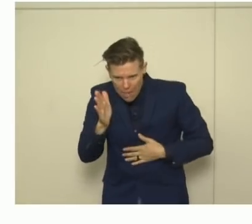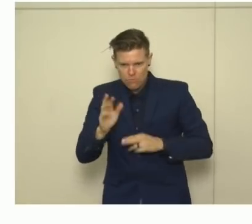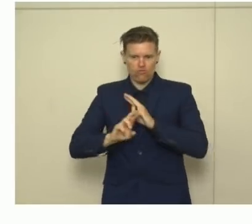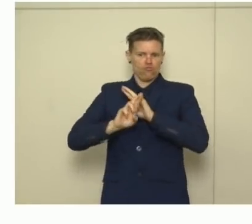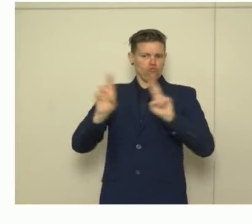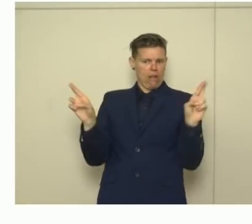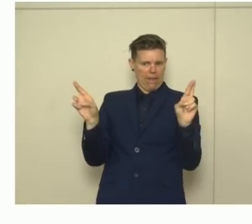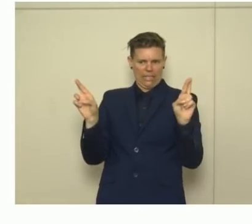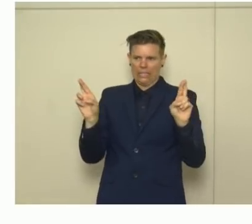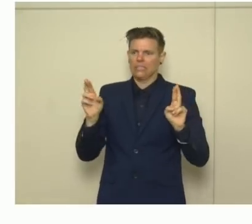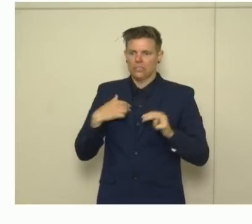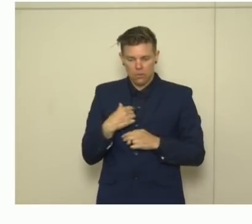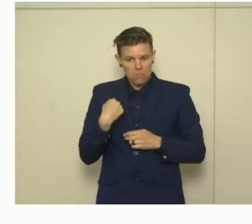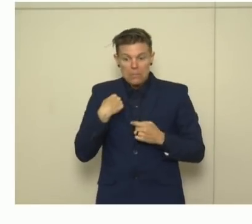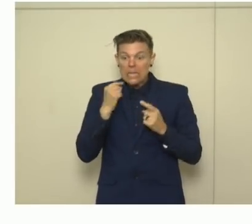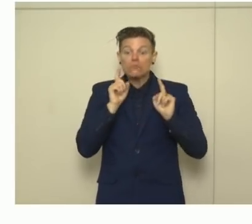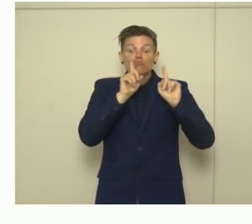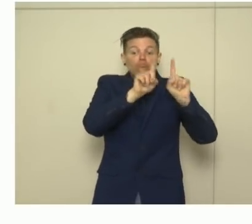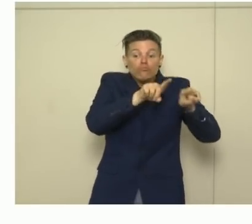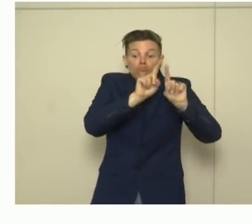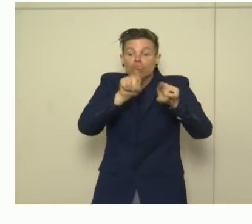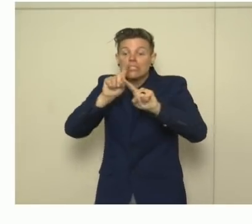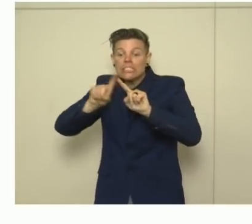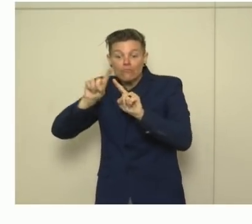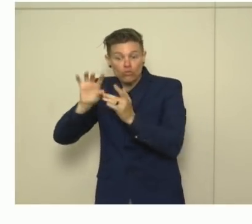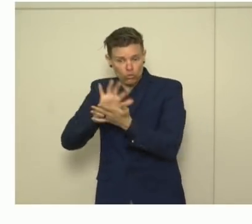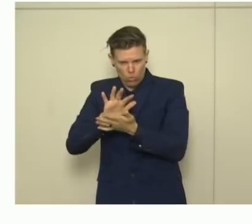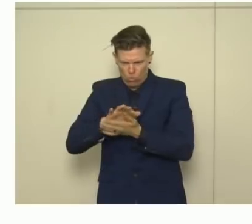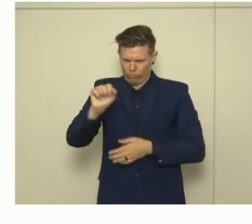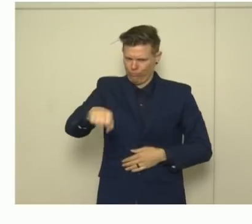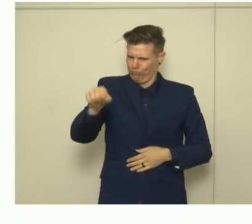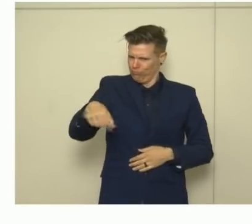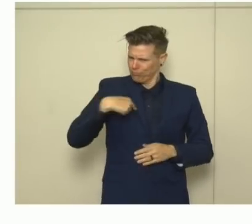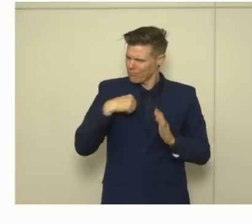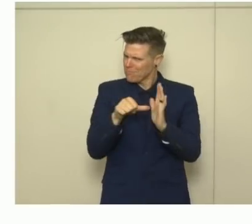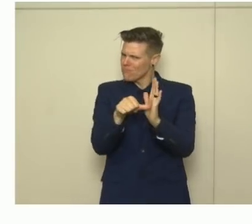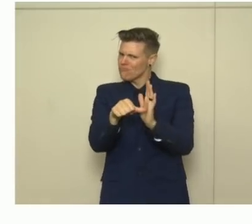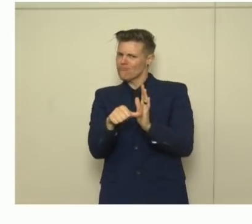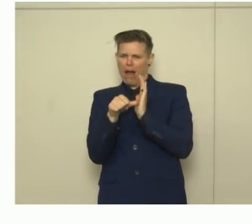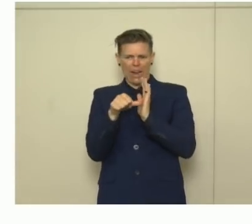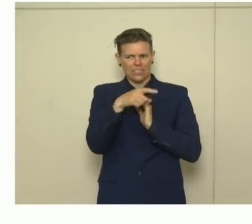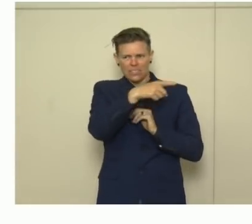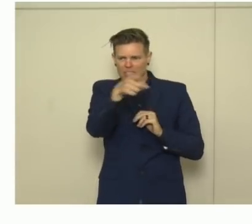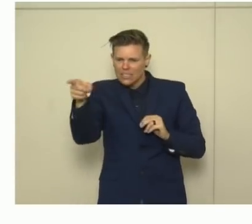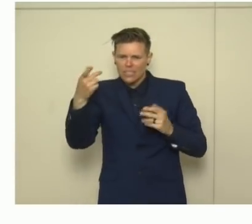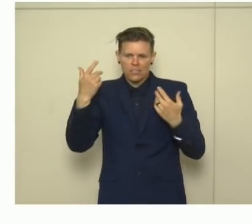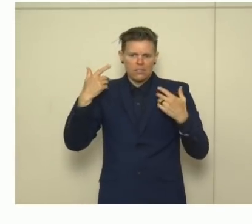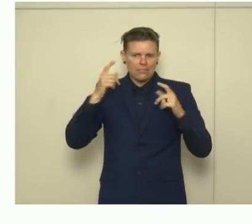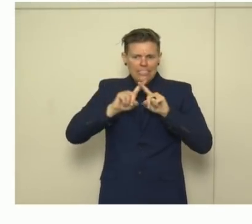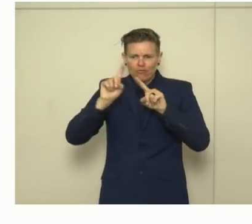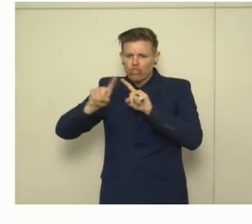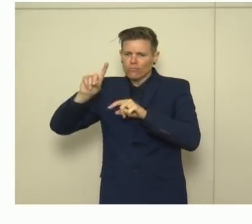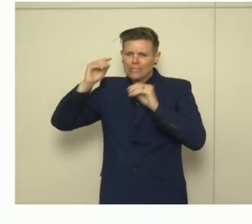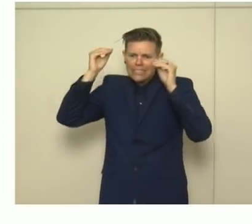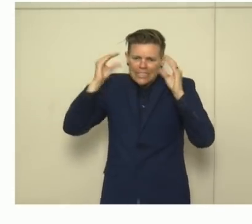attention that our superintendents and our administrators and our teacher leaders and our custodial staff and our food